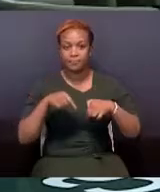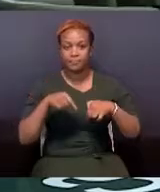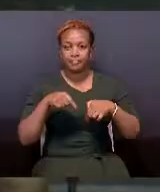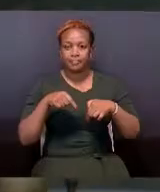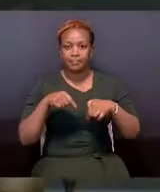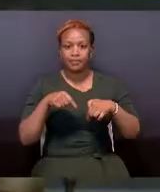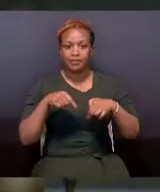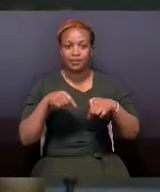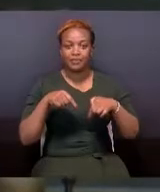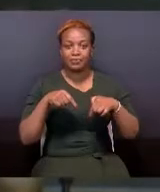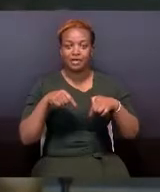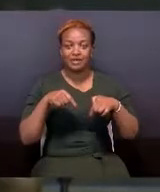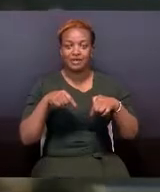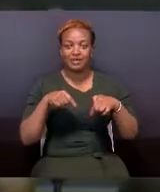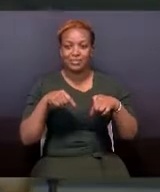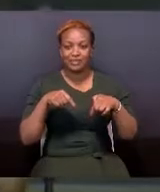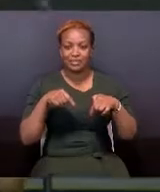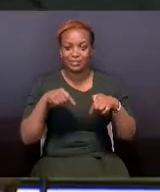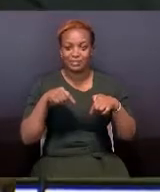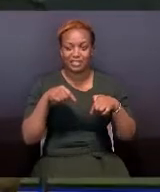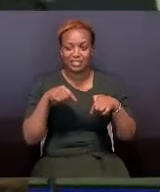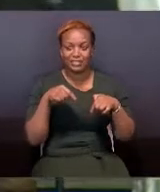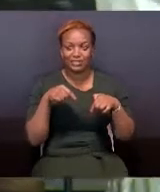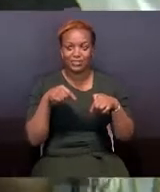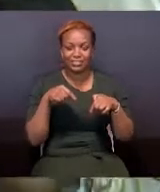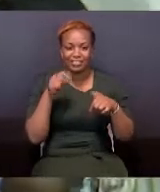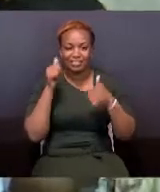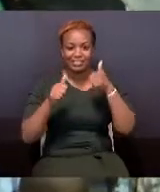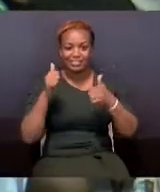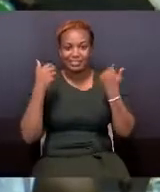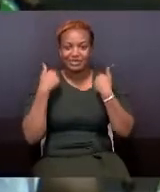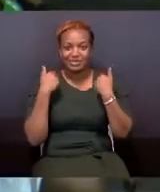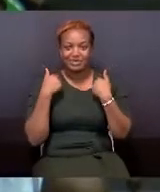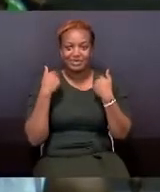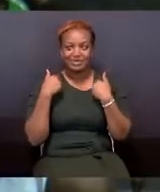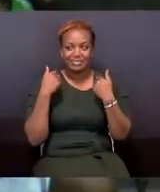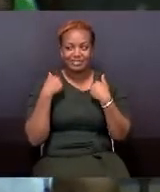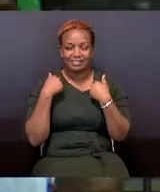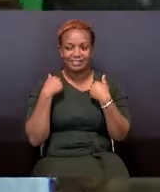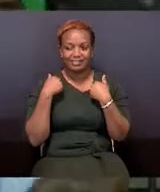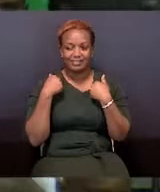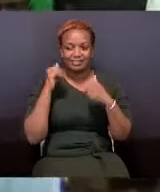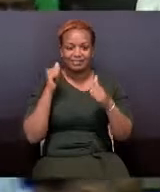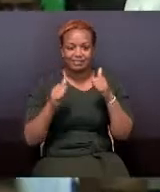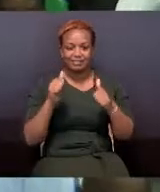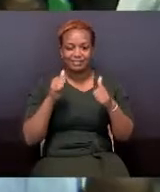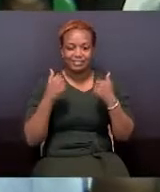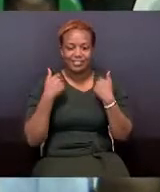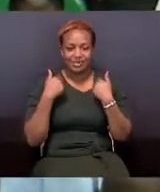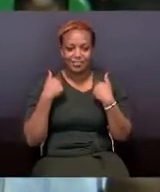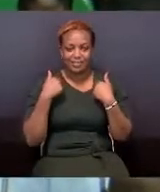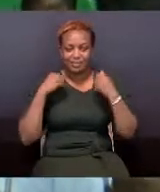us to be able to engage with our leaders. Imagine being all the way here and not being able to speak and not being able to say